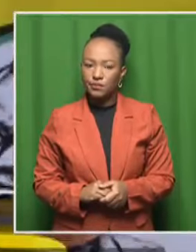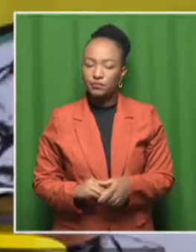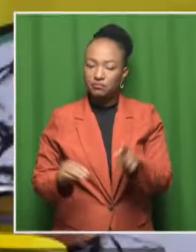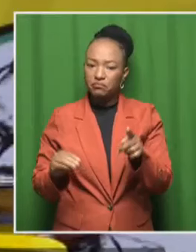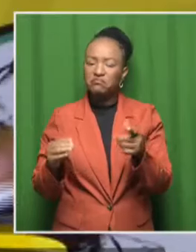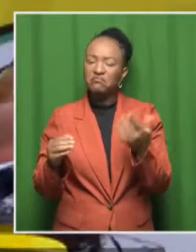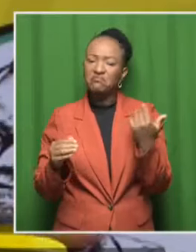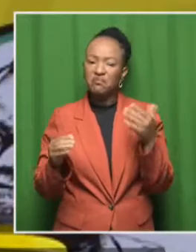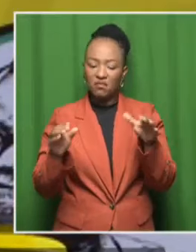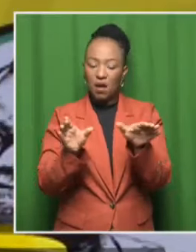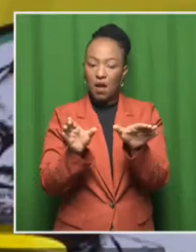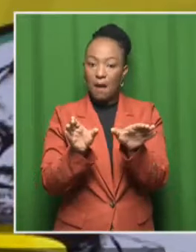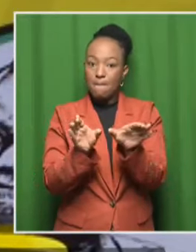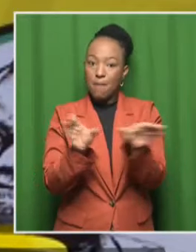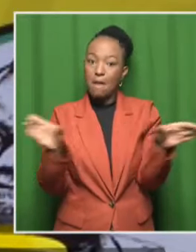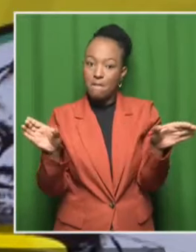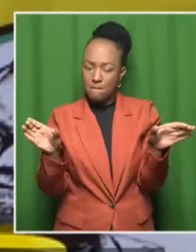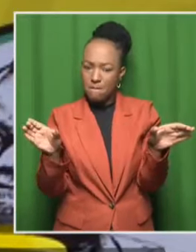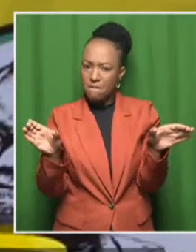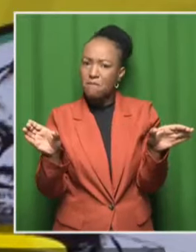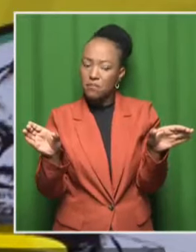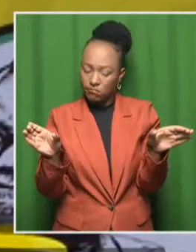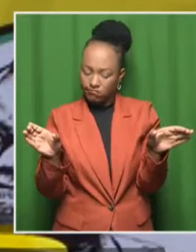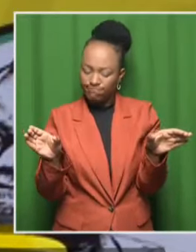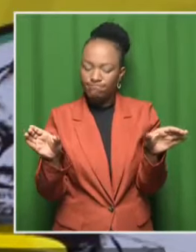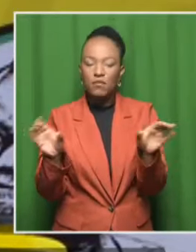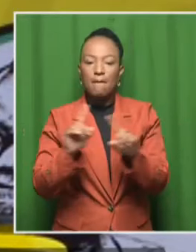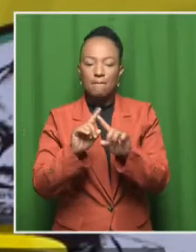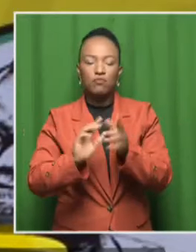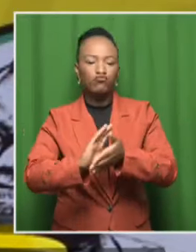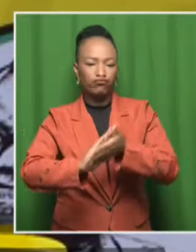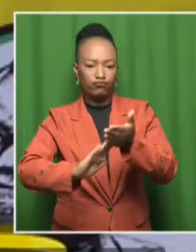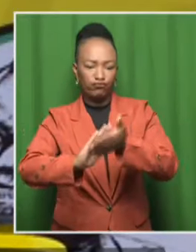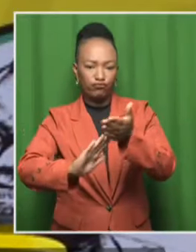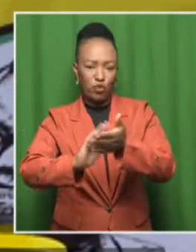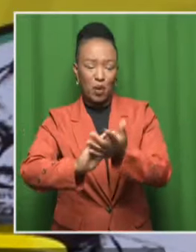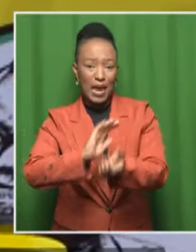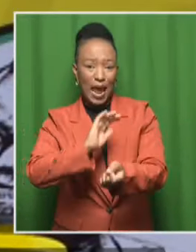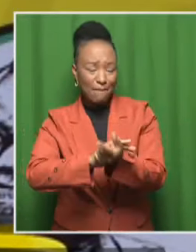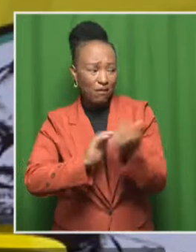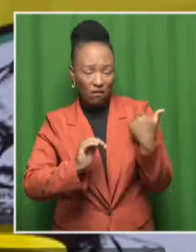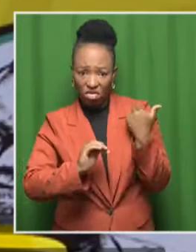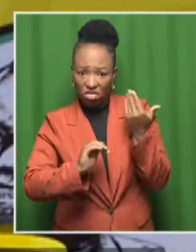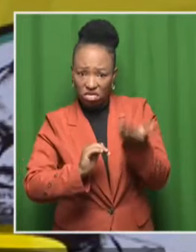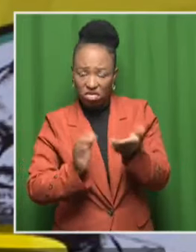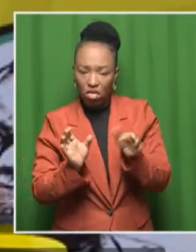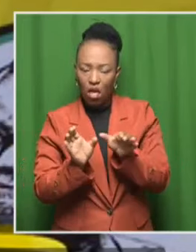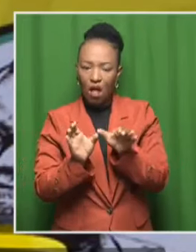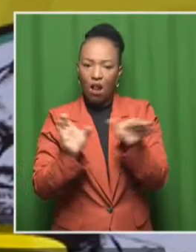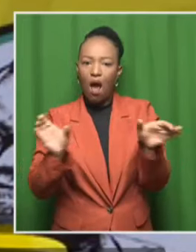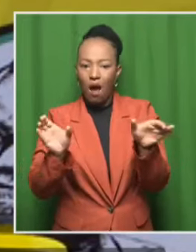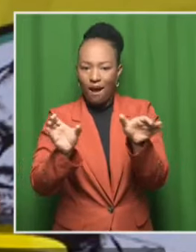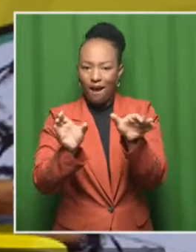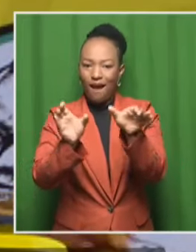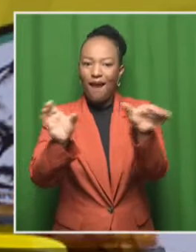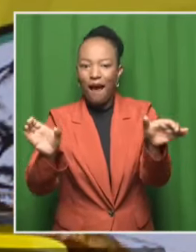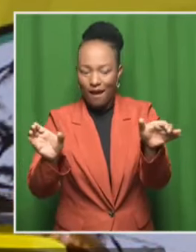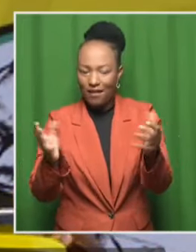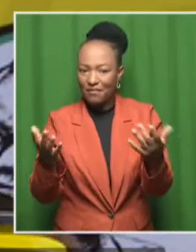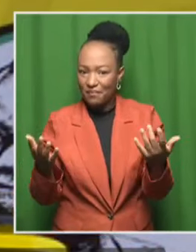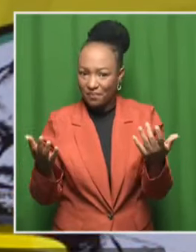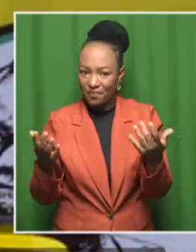splits that have happened throughout its history. Many